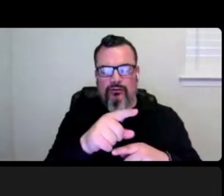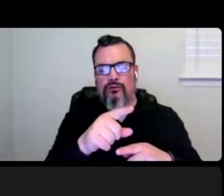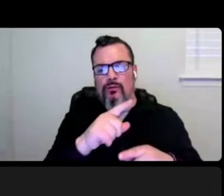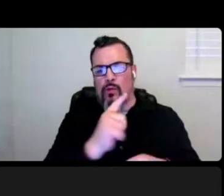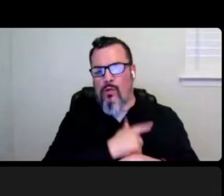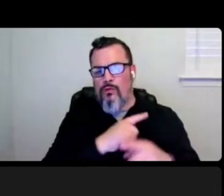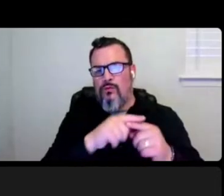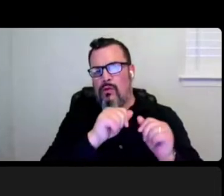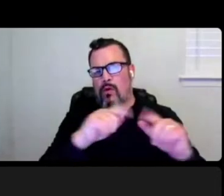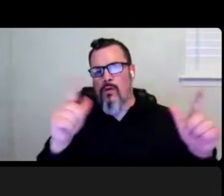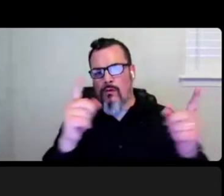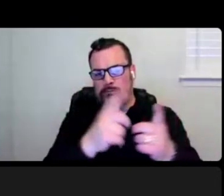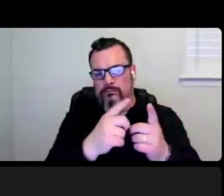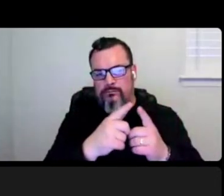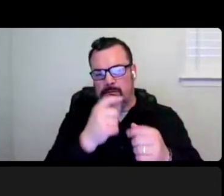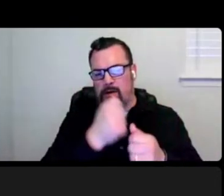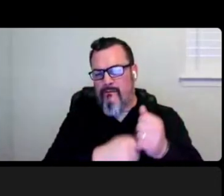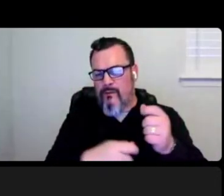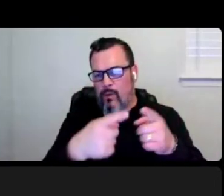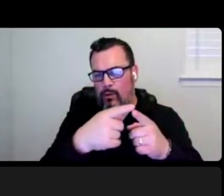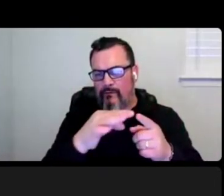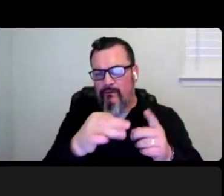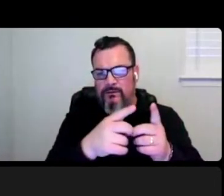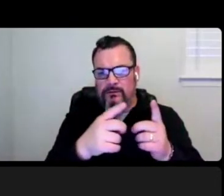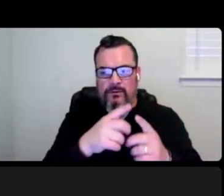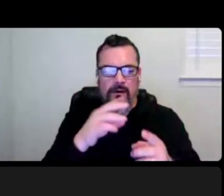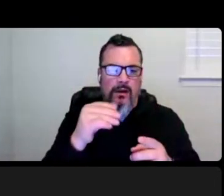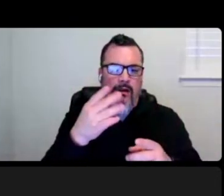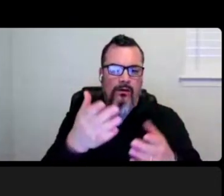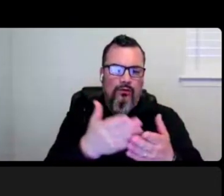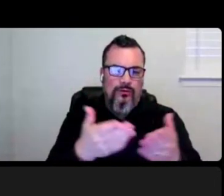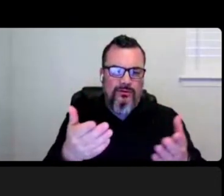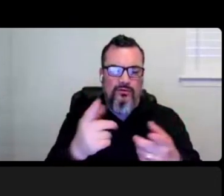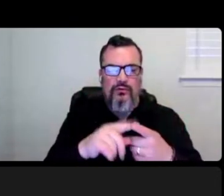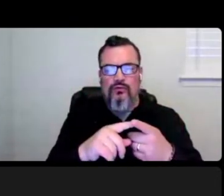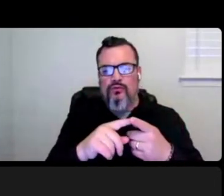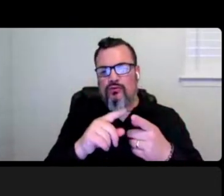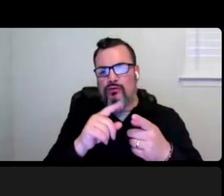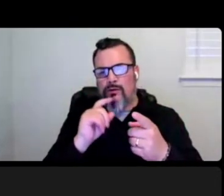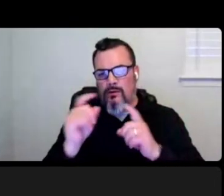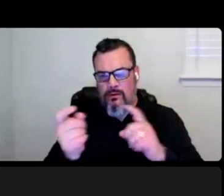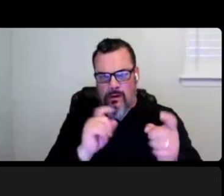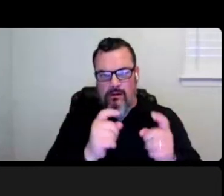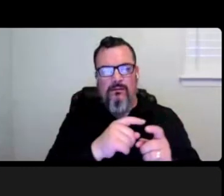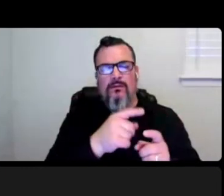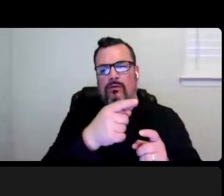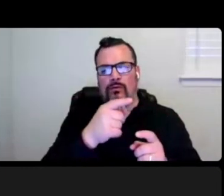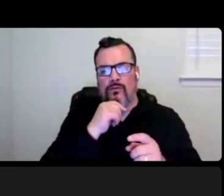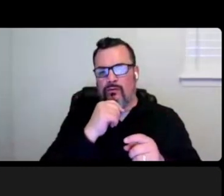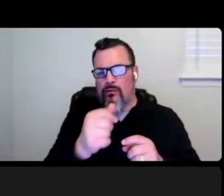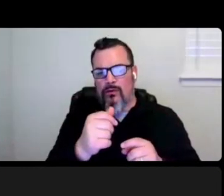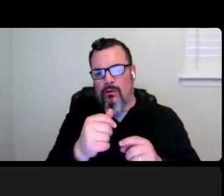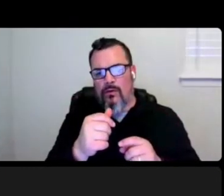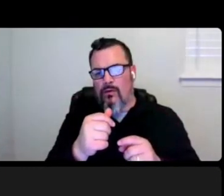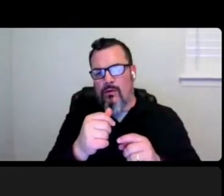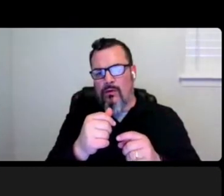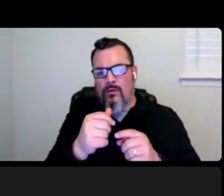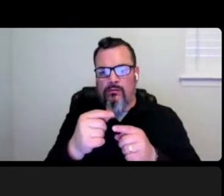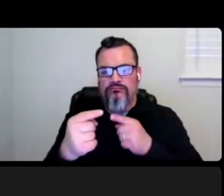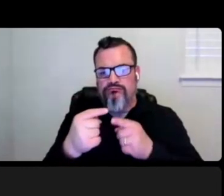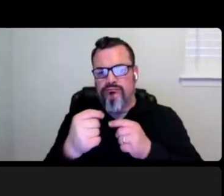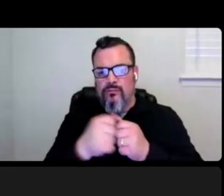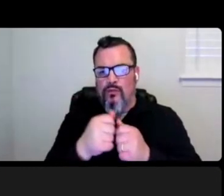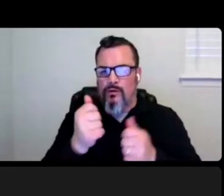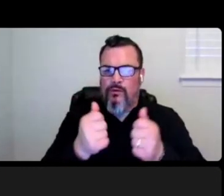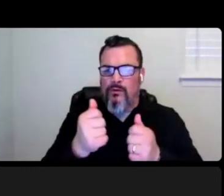to every kid in the district, every corner of the district. When there's resources to be allocated, you don't wrestle over